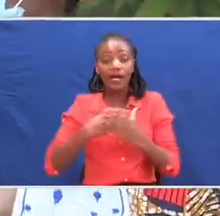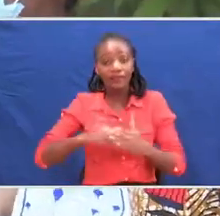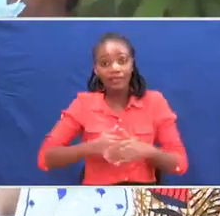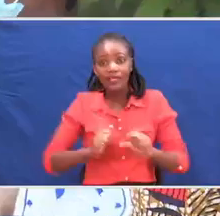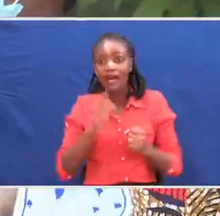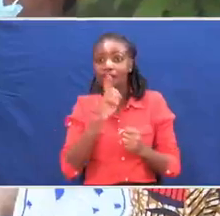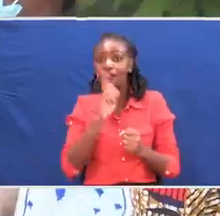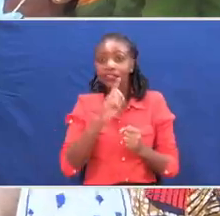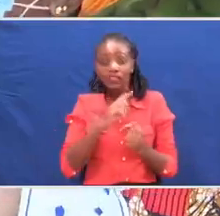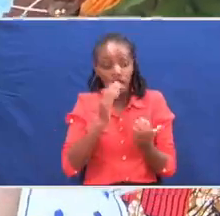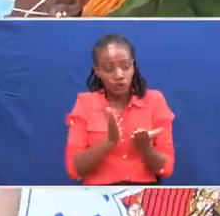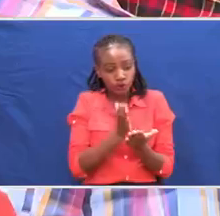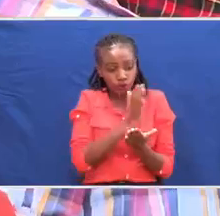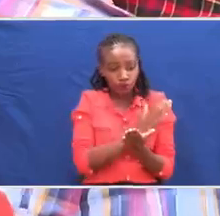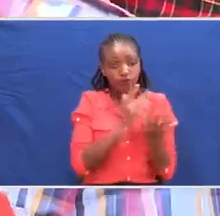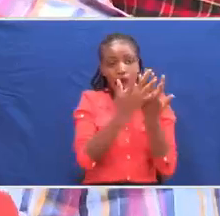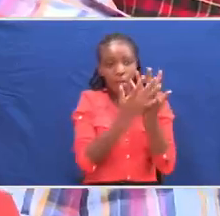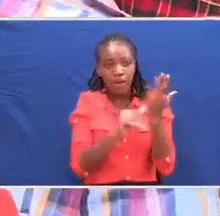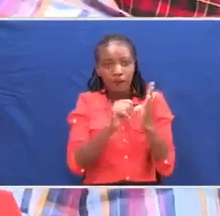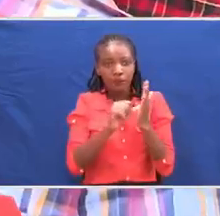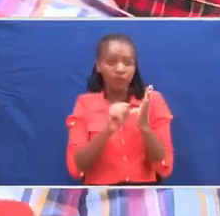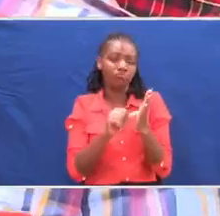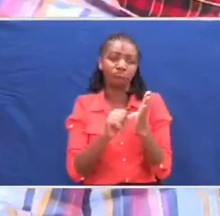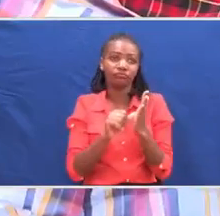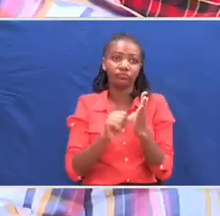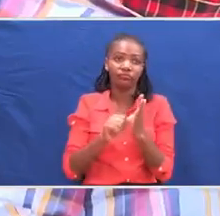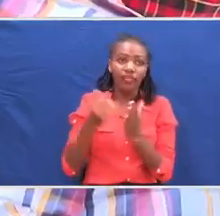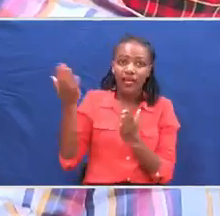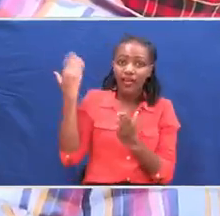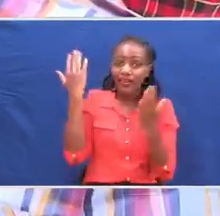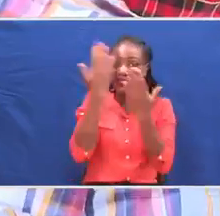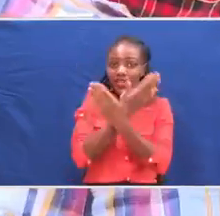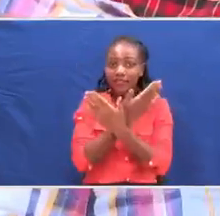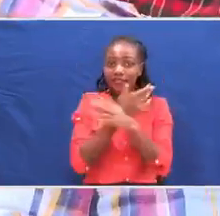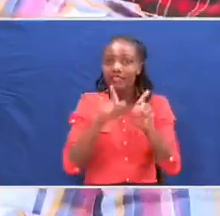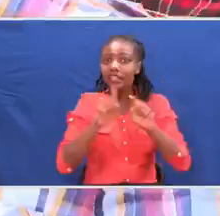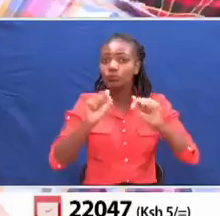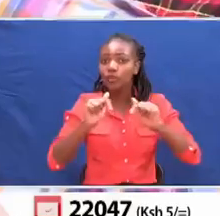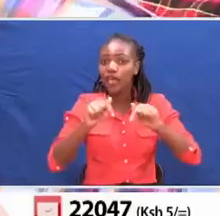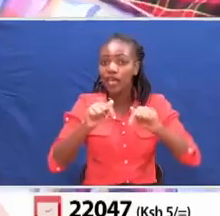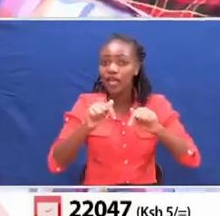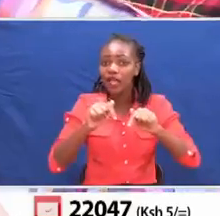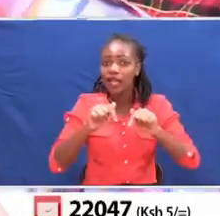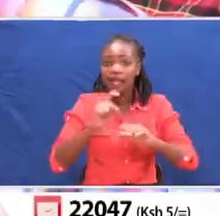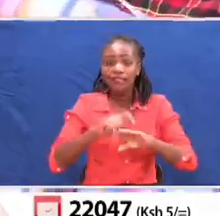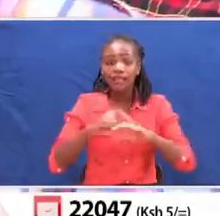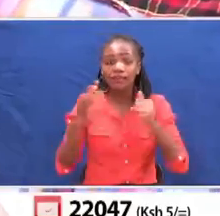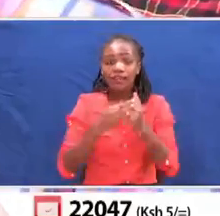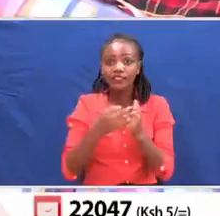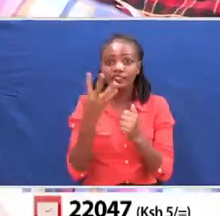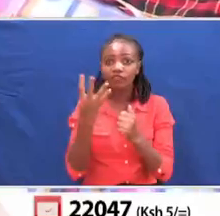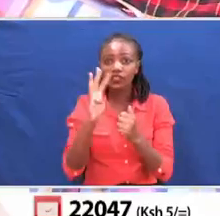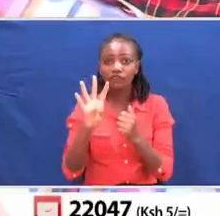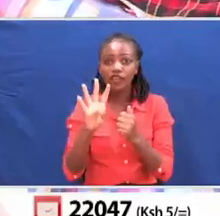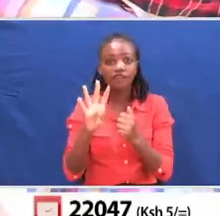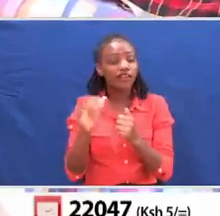to remove a blood clot in his head. Last night and today at